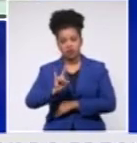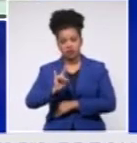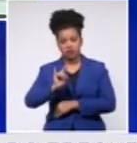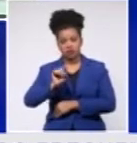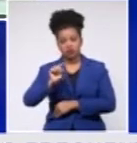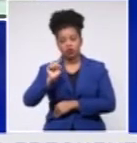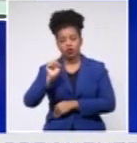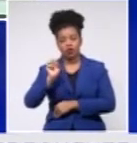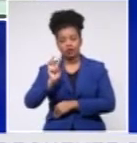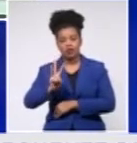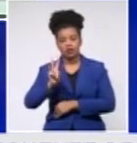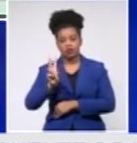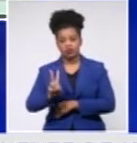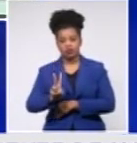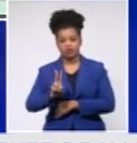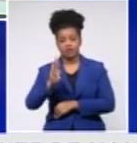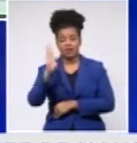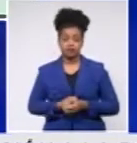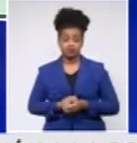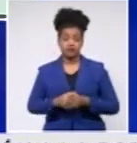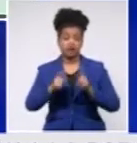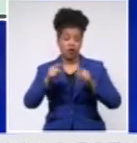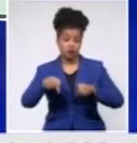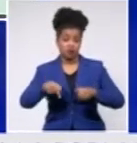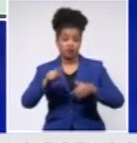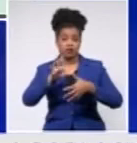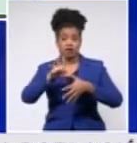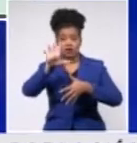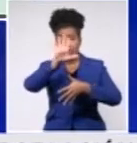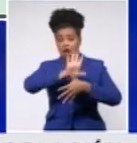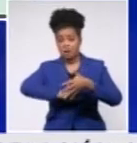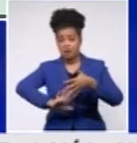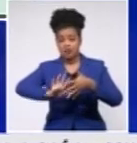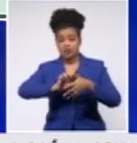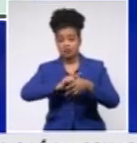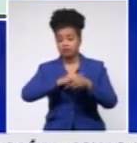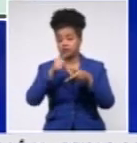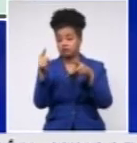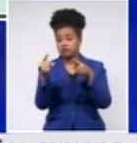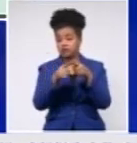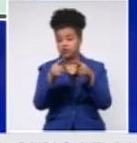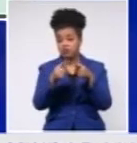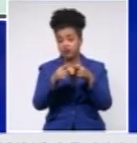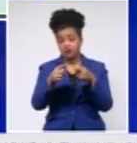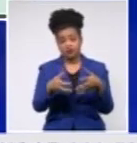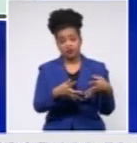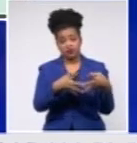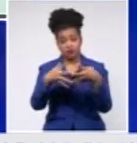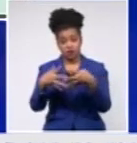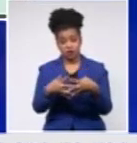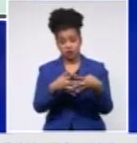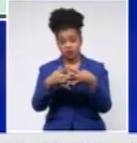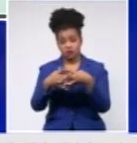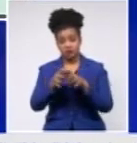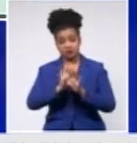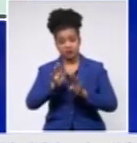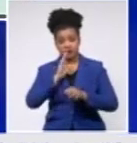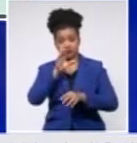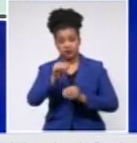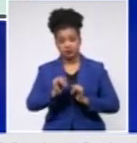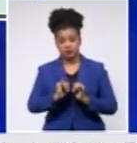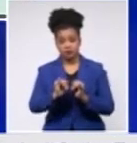1,136,048 confirmed cases. From the Americas, after the United States and